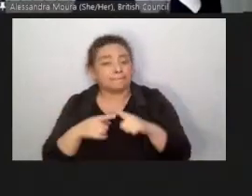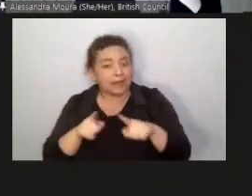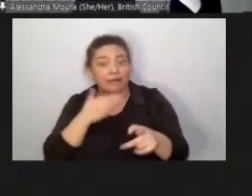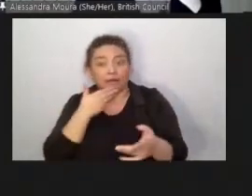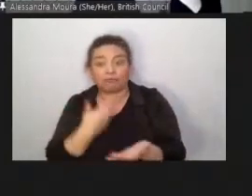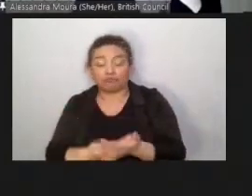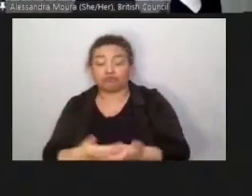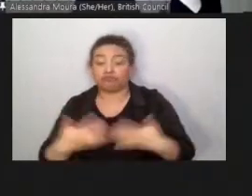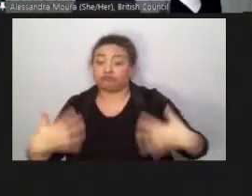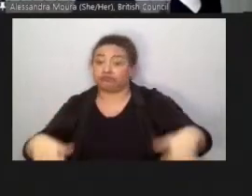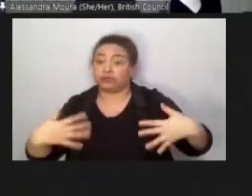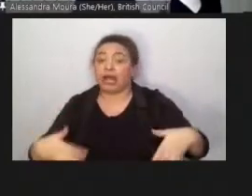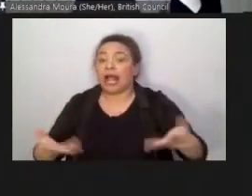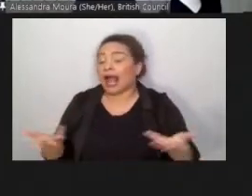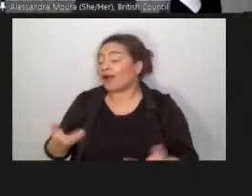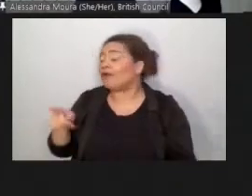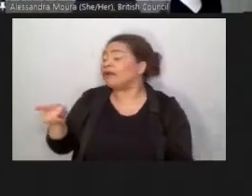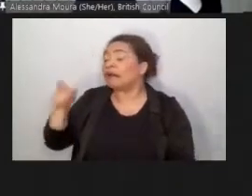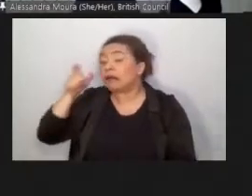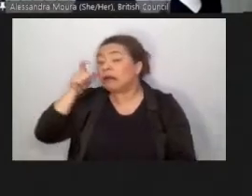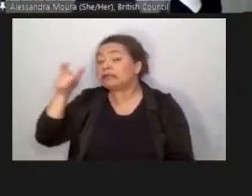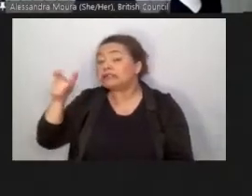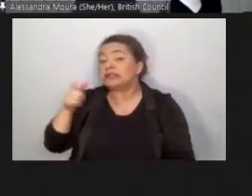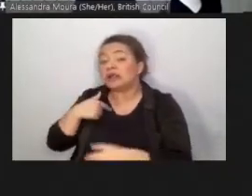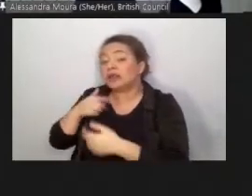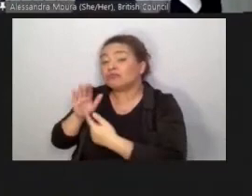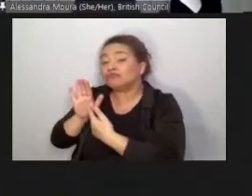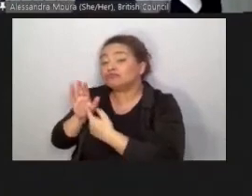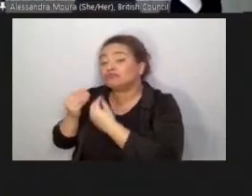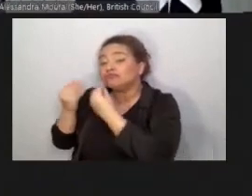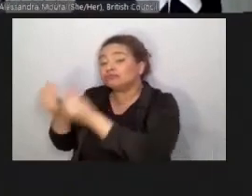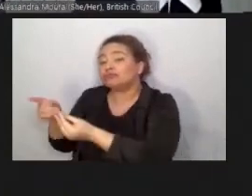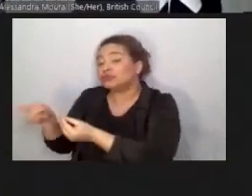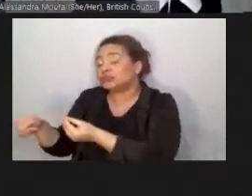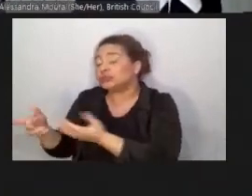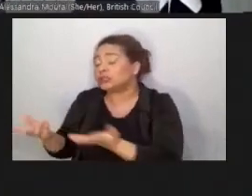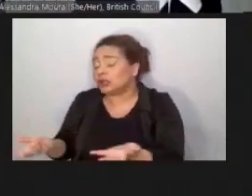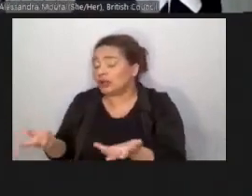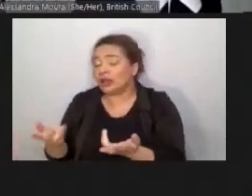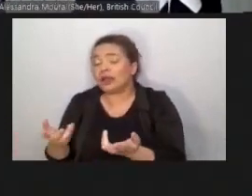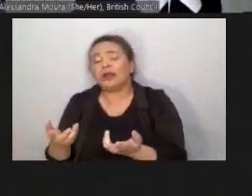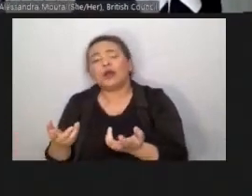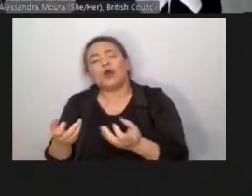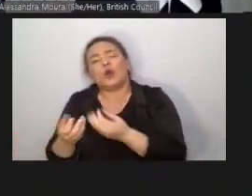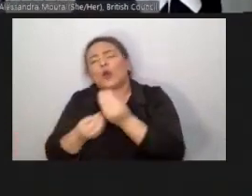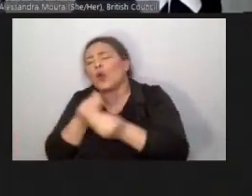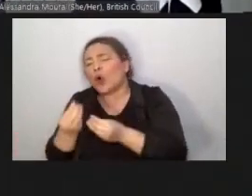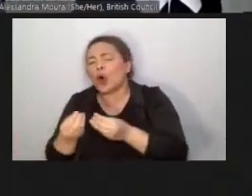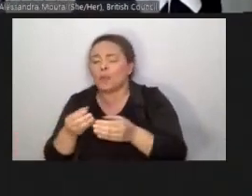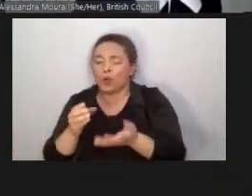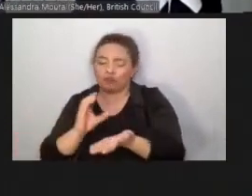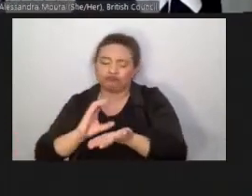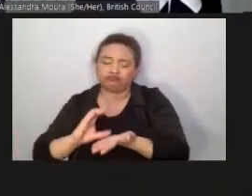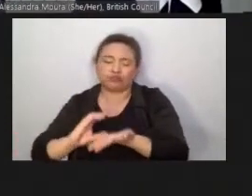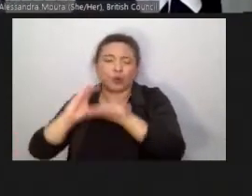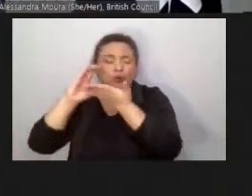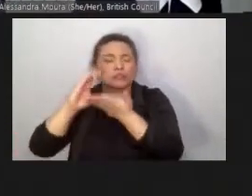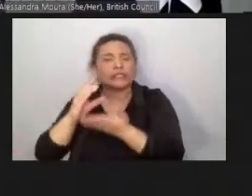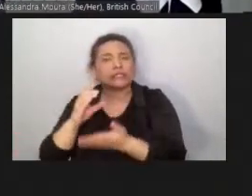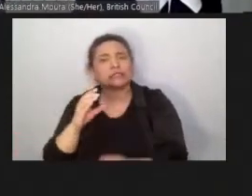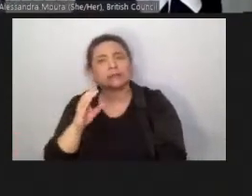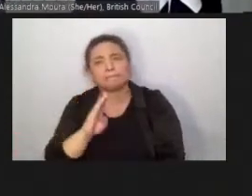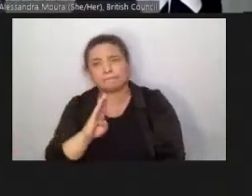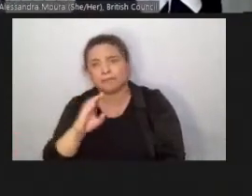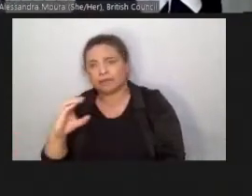this exciting new opportunity that the British Council is going to